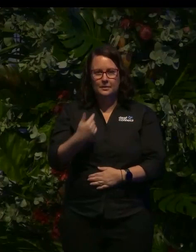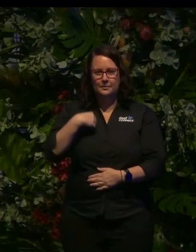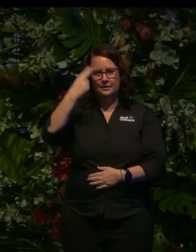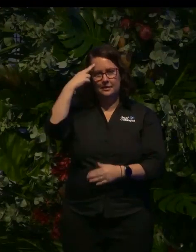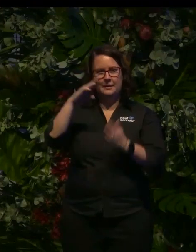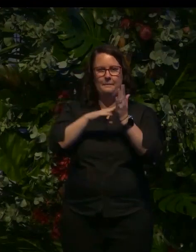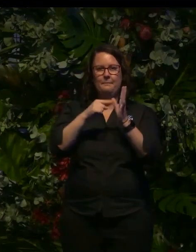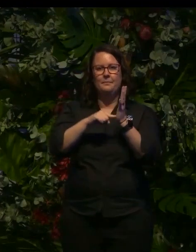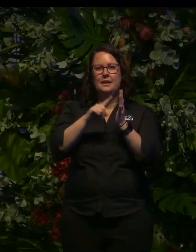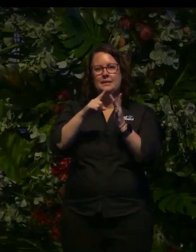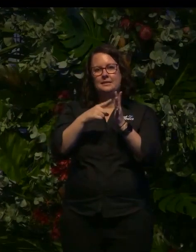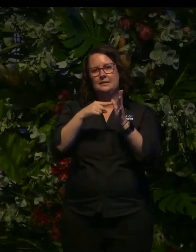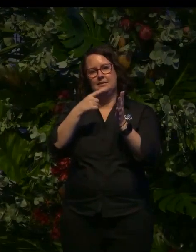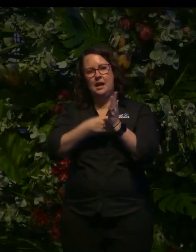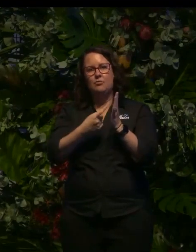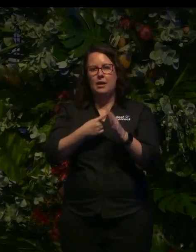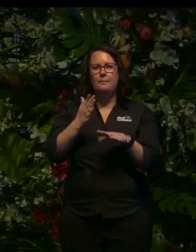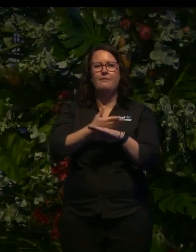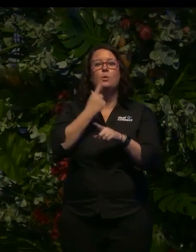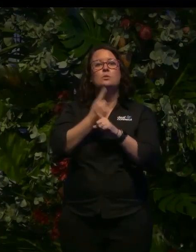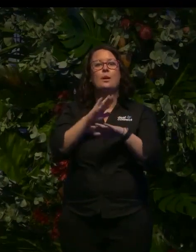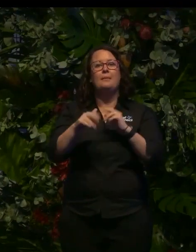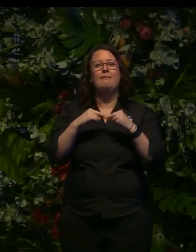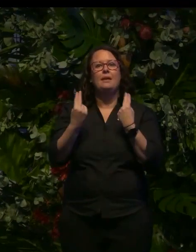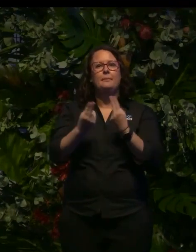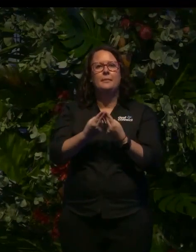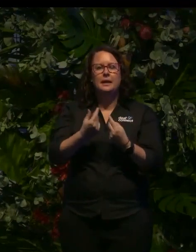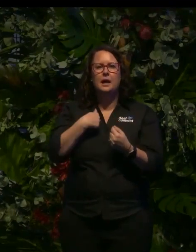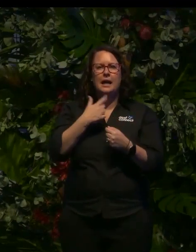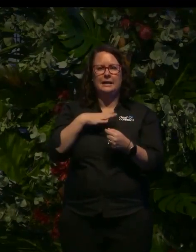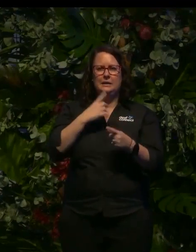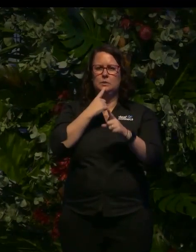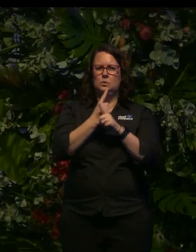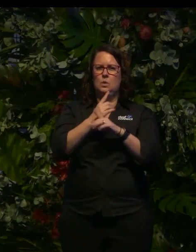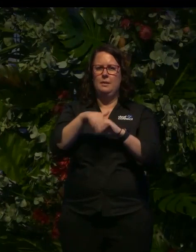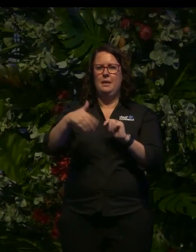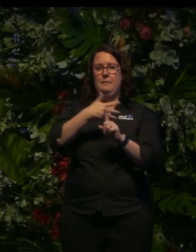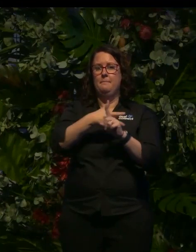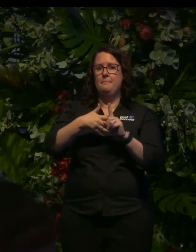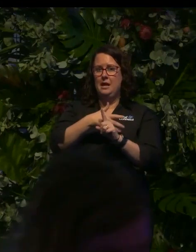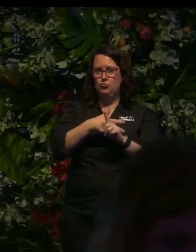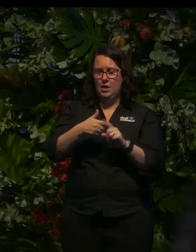name is Mataele. Before talking about family, I need to talk a little bit about the background that I have